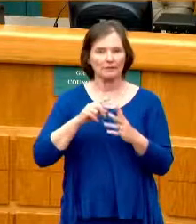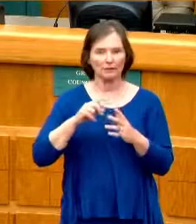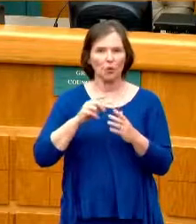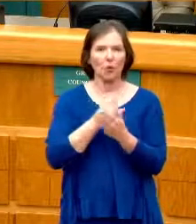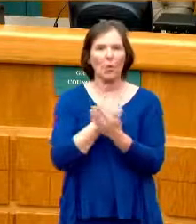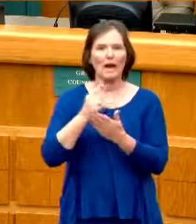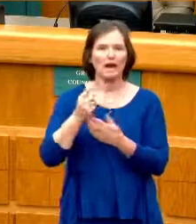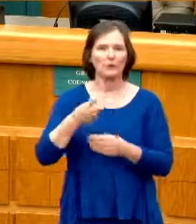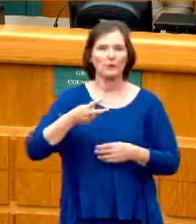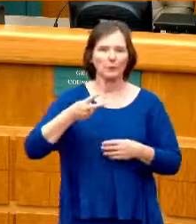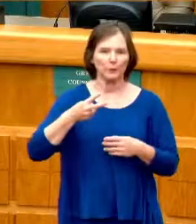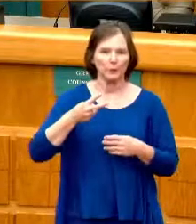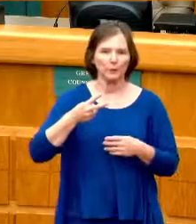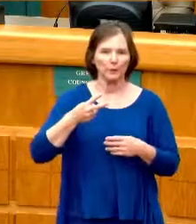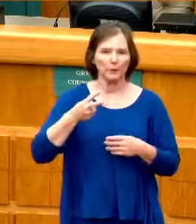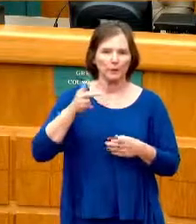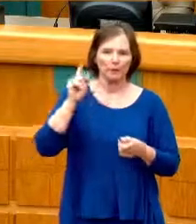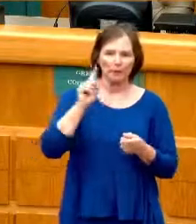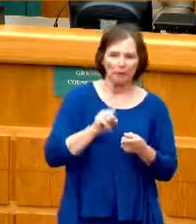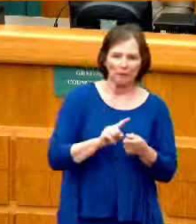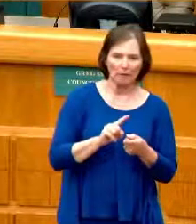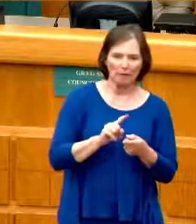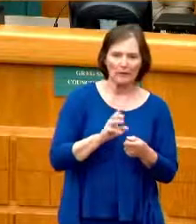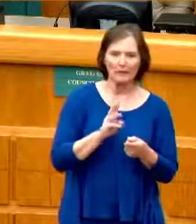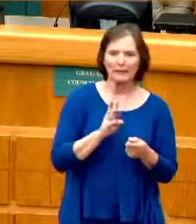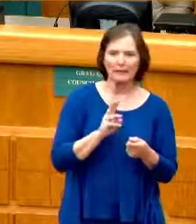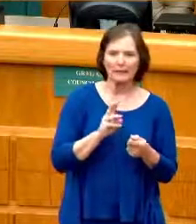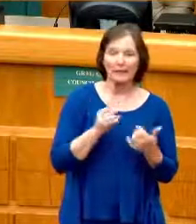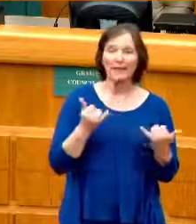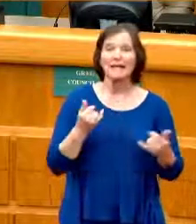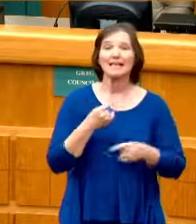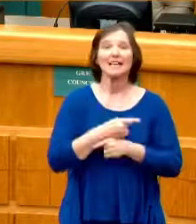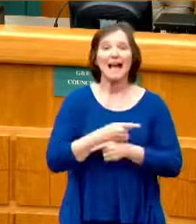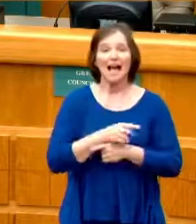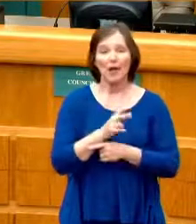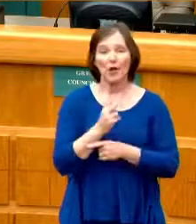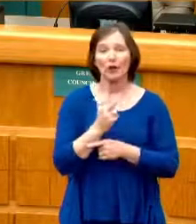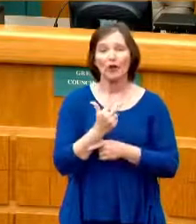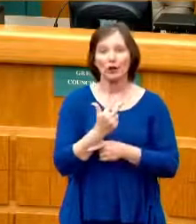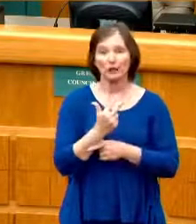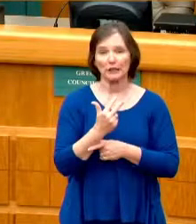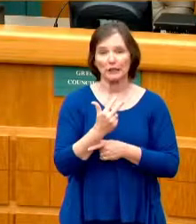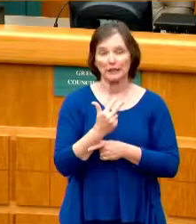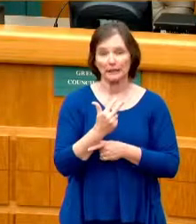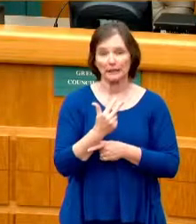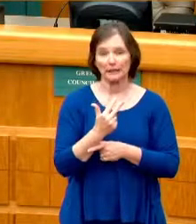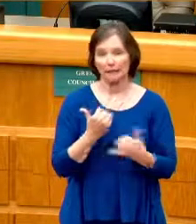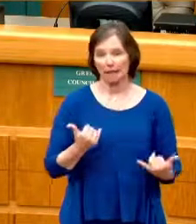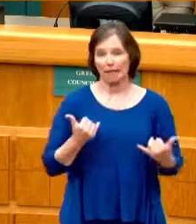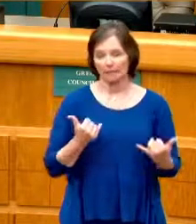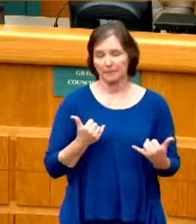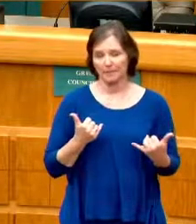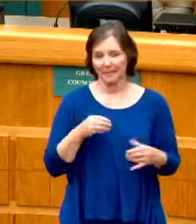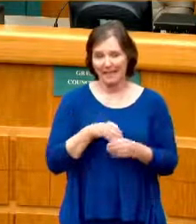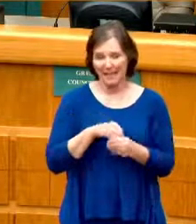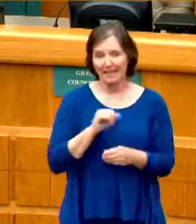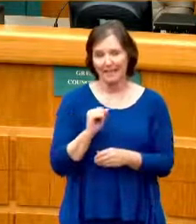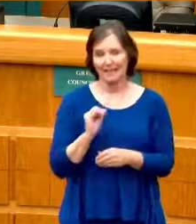16, 17, back down to 16, and then 13 today. So ICU patients are